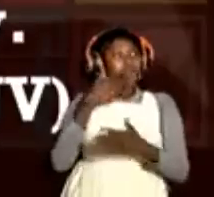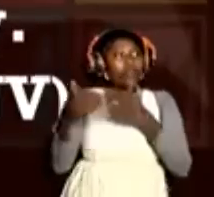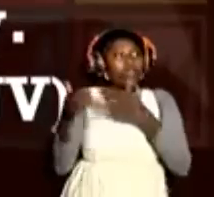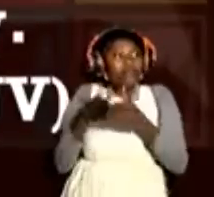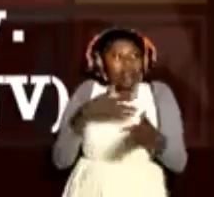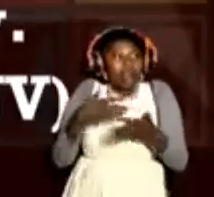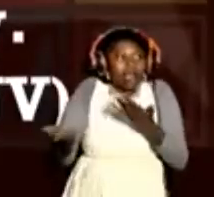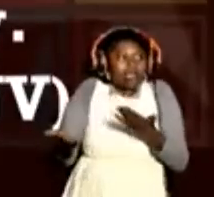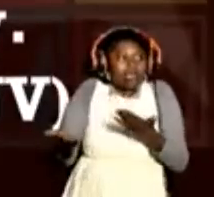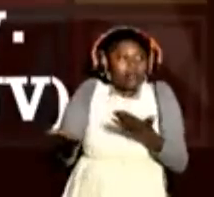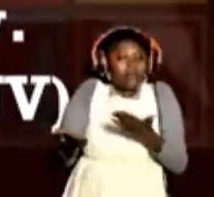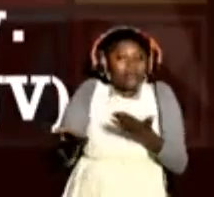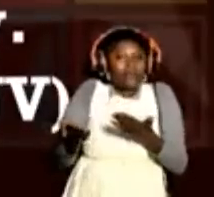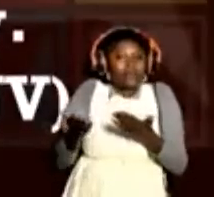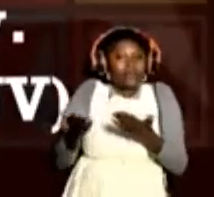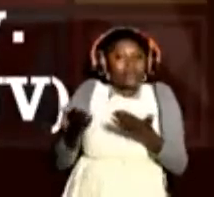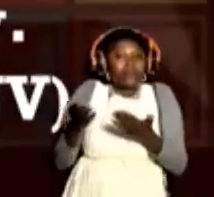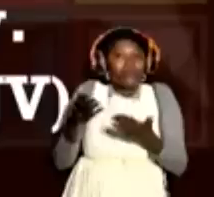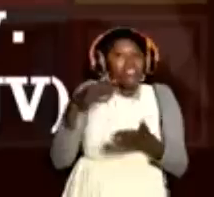Nevertheless,